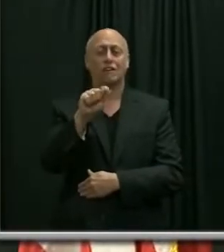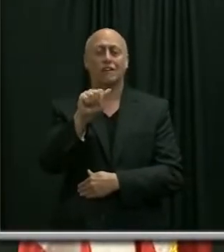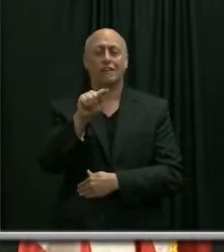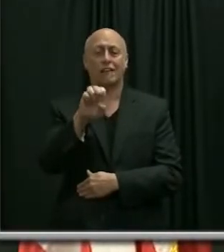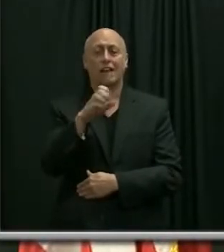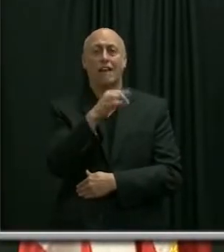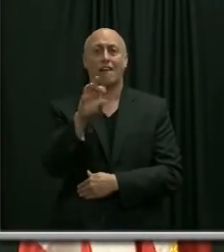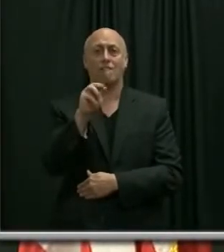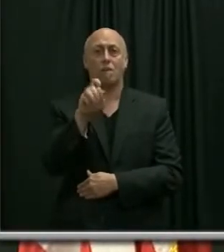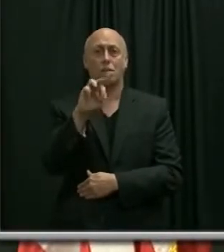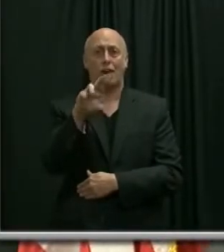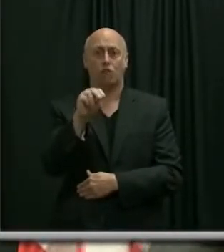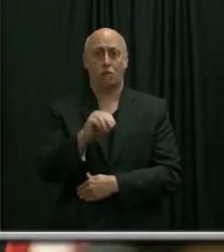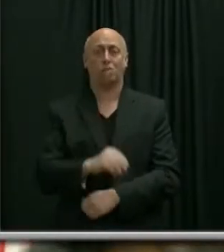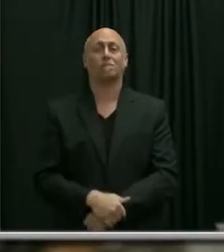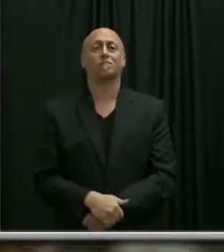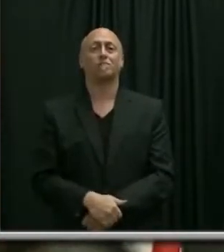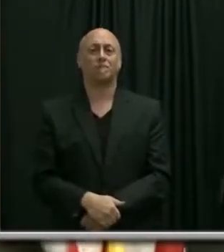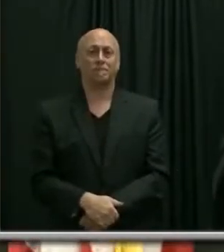Dr. Alex Jahangir.